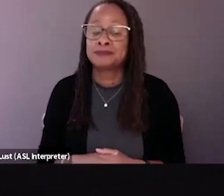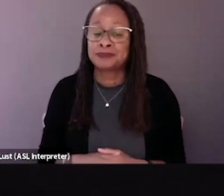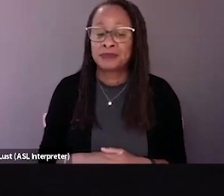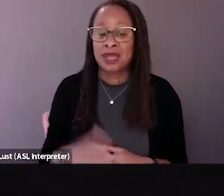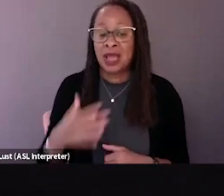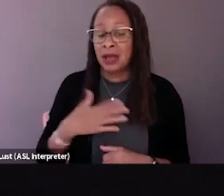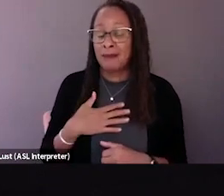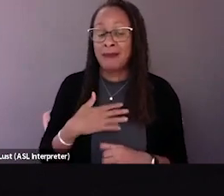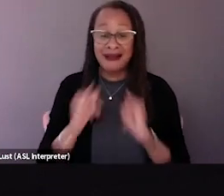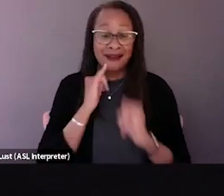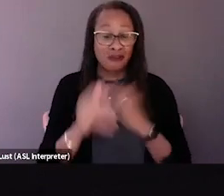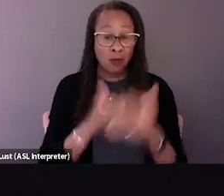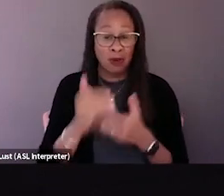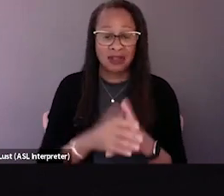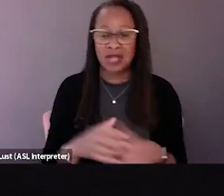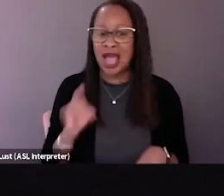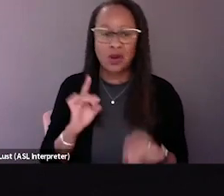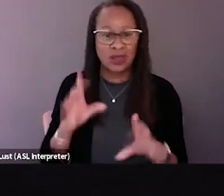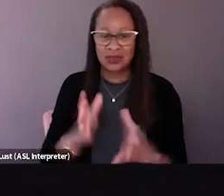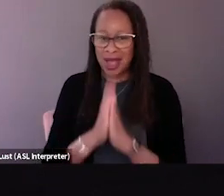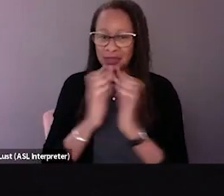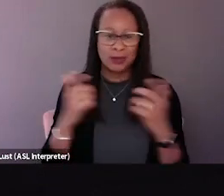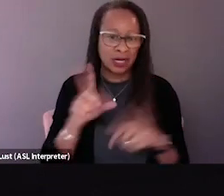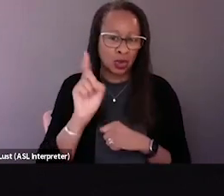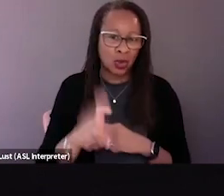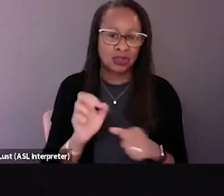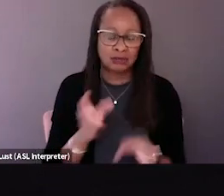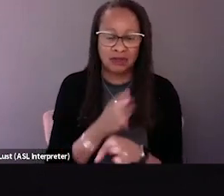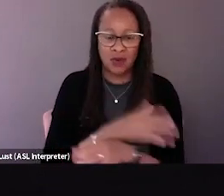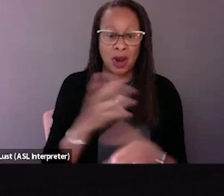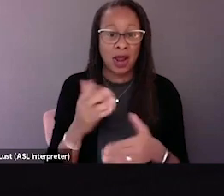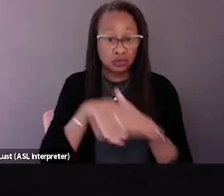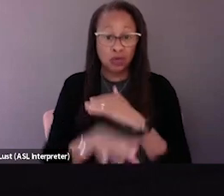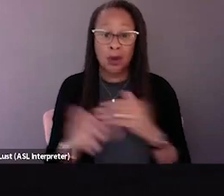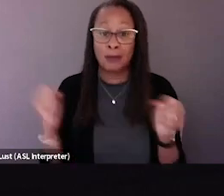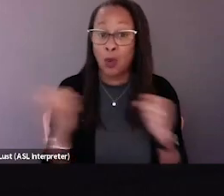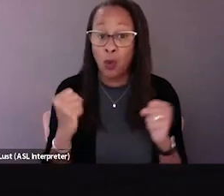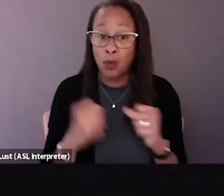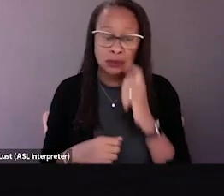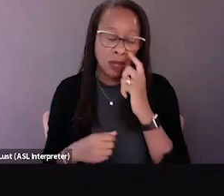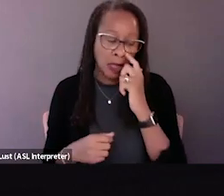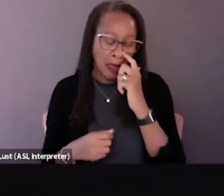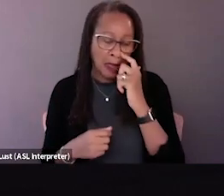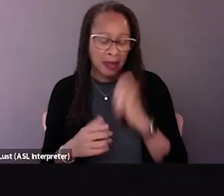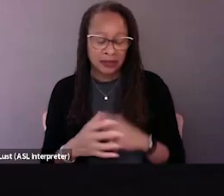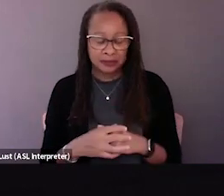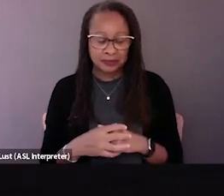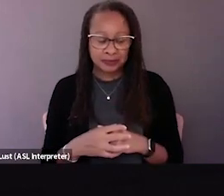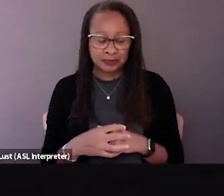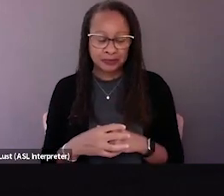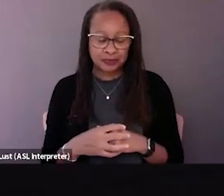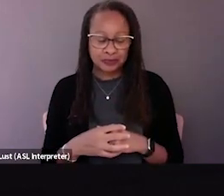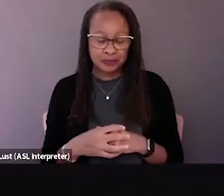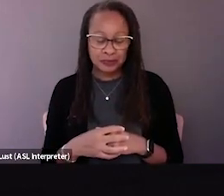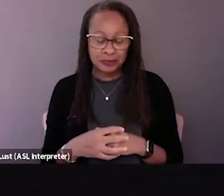My interview in process is I don't like to ask too many questions before. I kind of want to come in cold, but and I'm